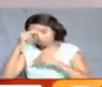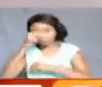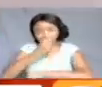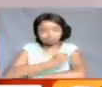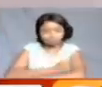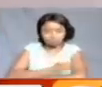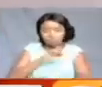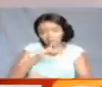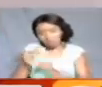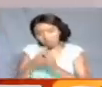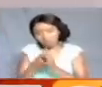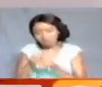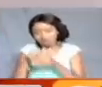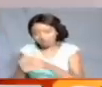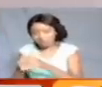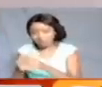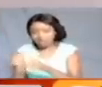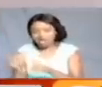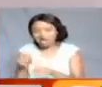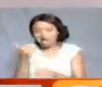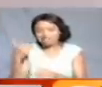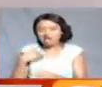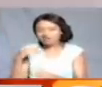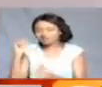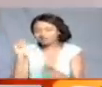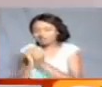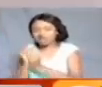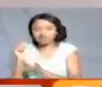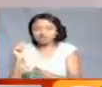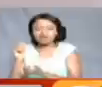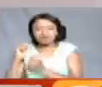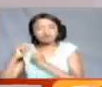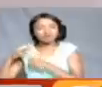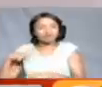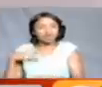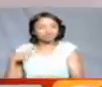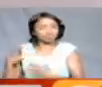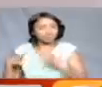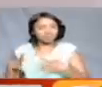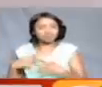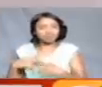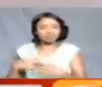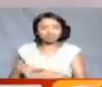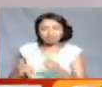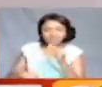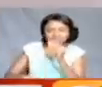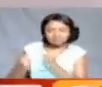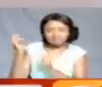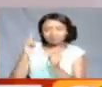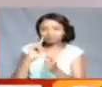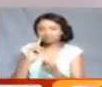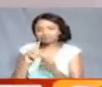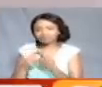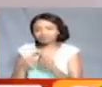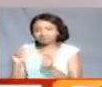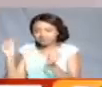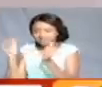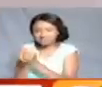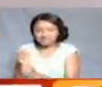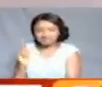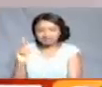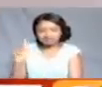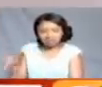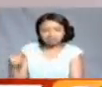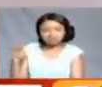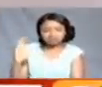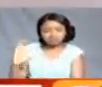So when I say, you know, I'm showing up, I'm selling this product, I will send it to 10,000 CEOs.